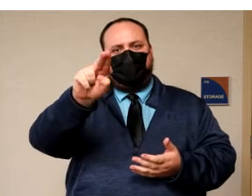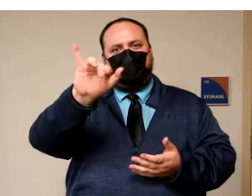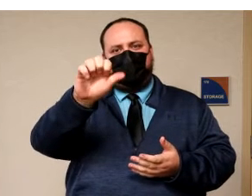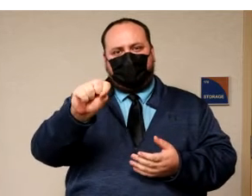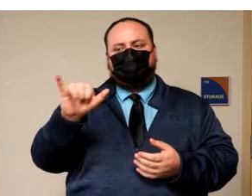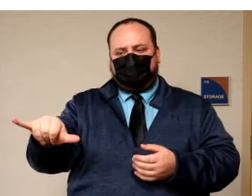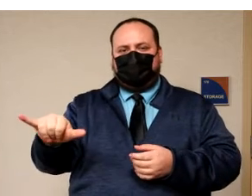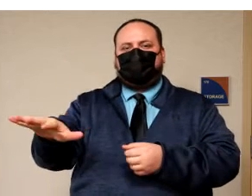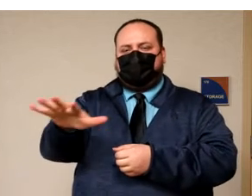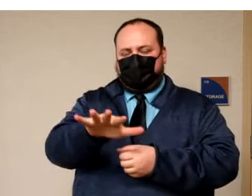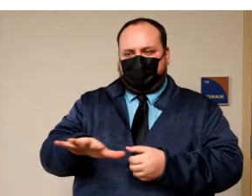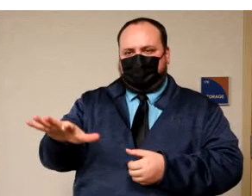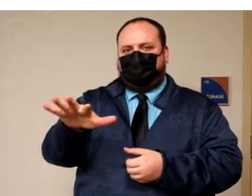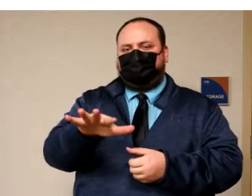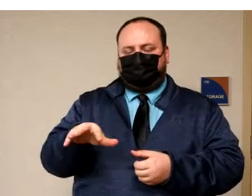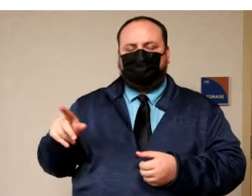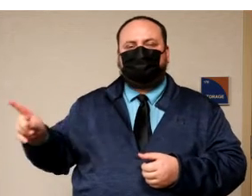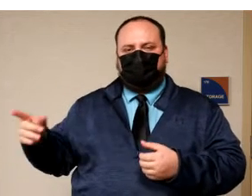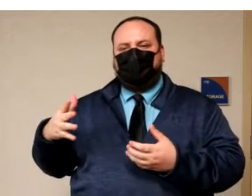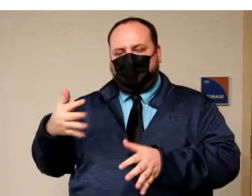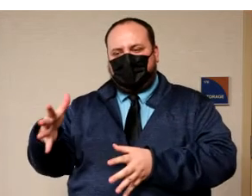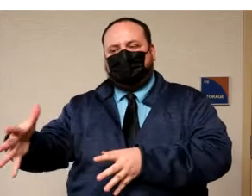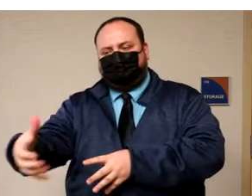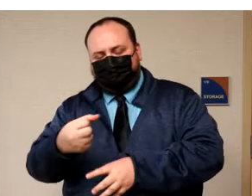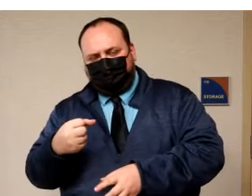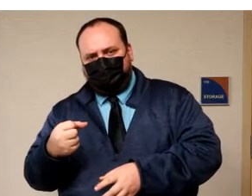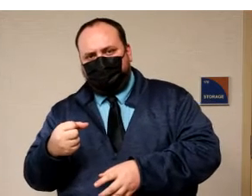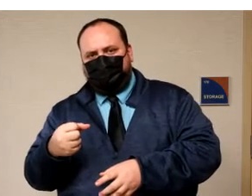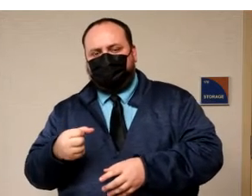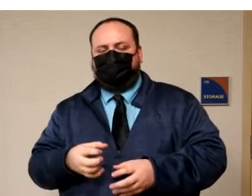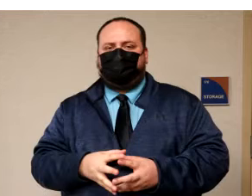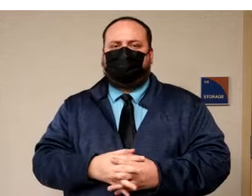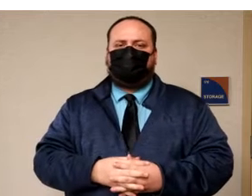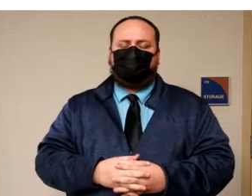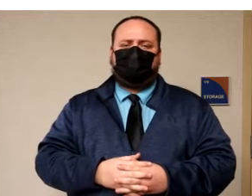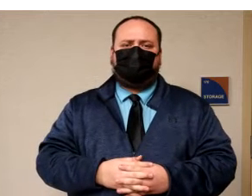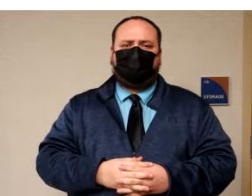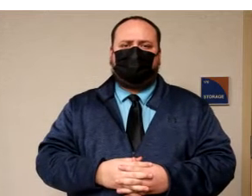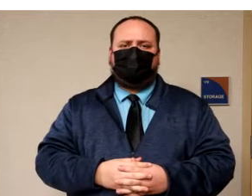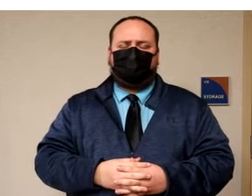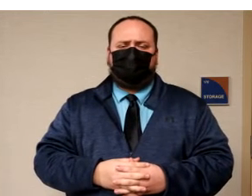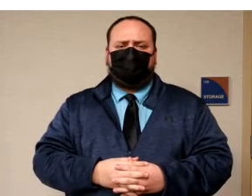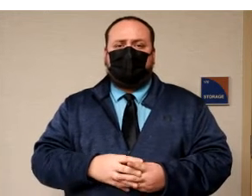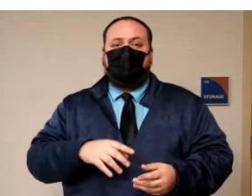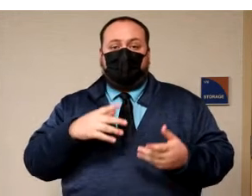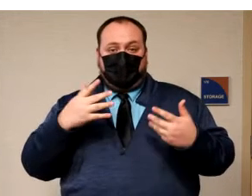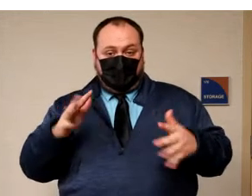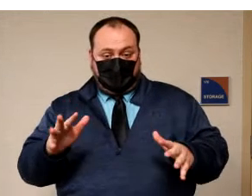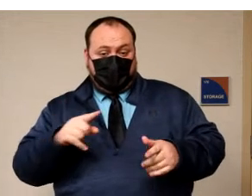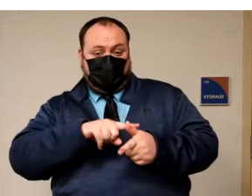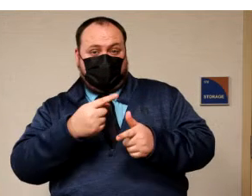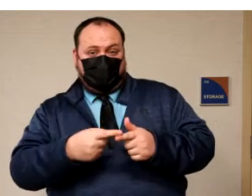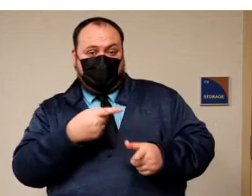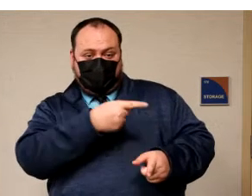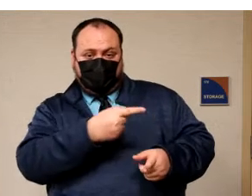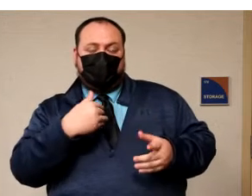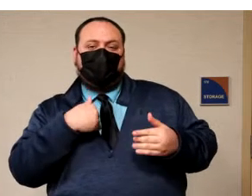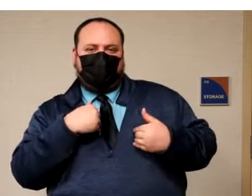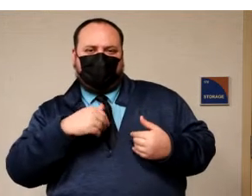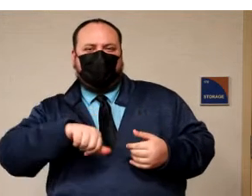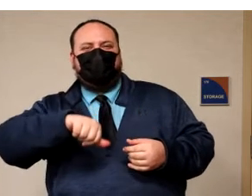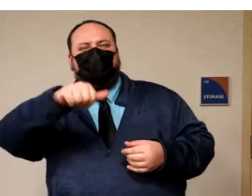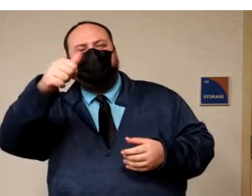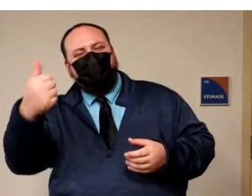down here, going down to Avenue 280. And then for this one, we also have kind of